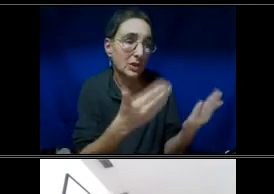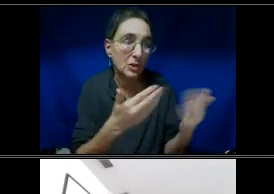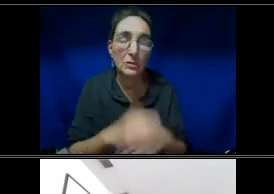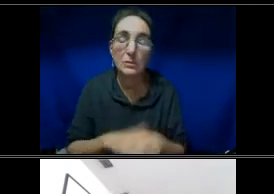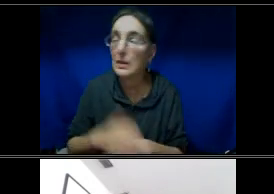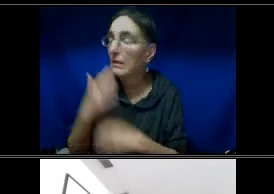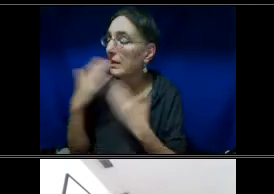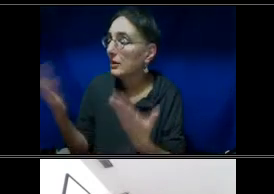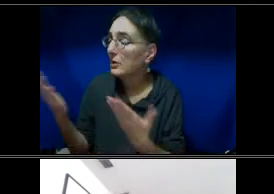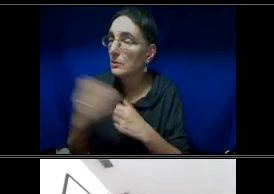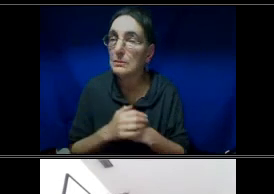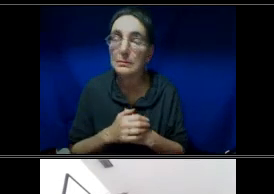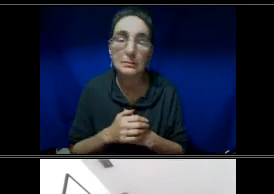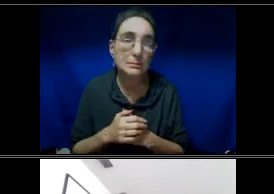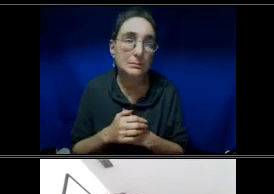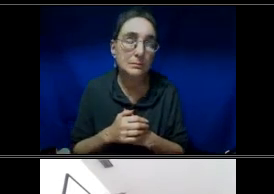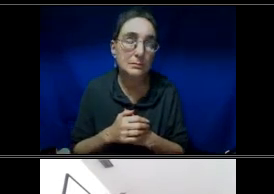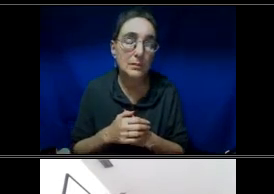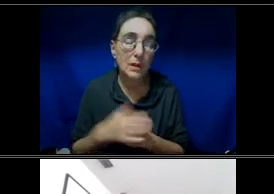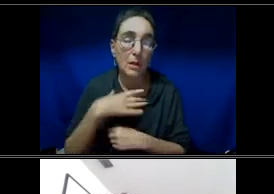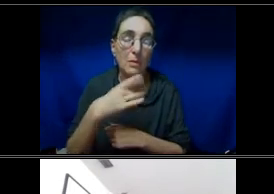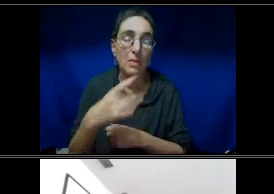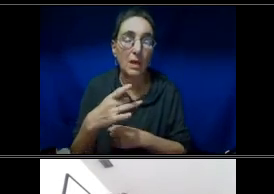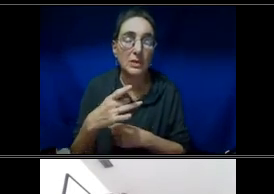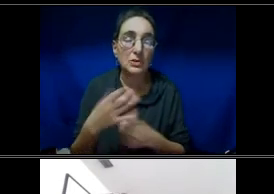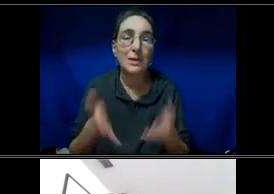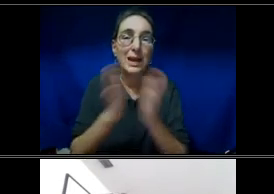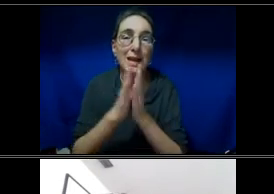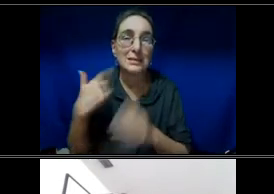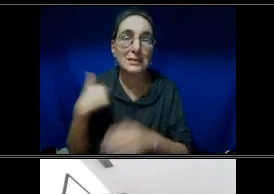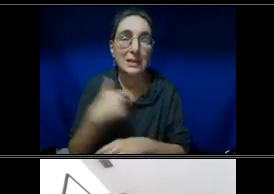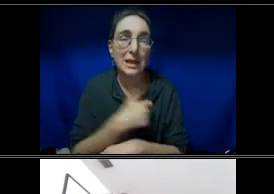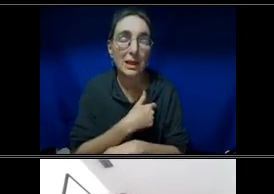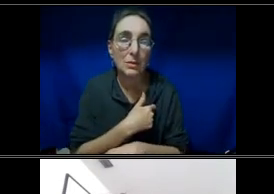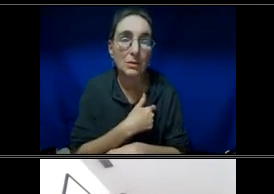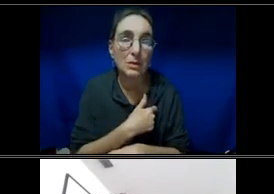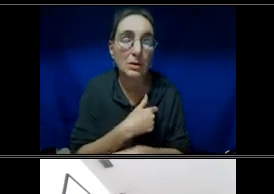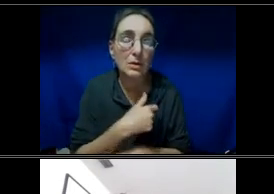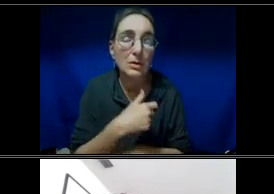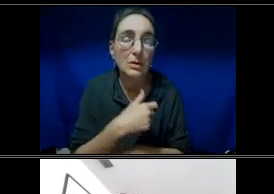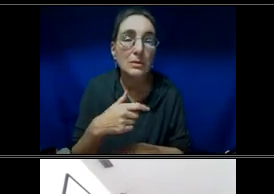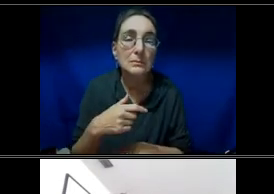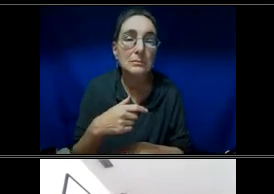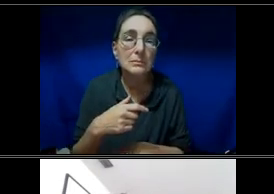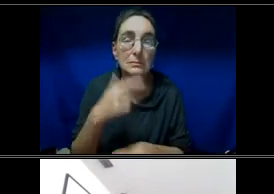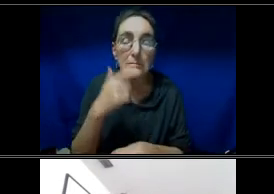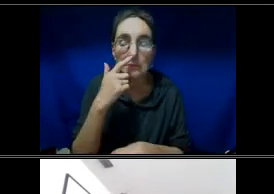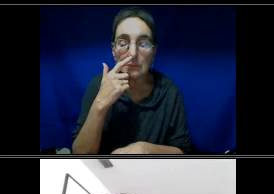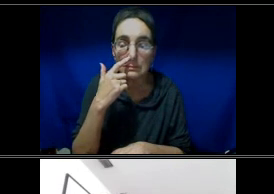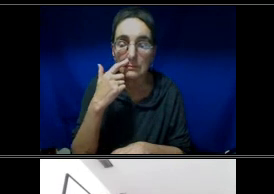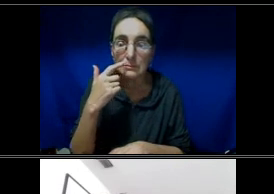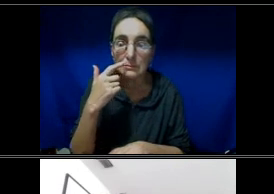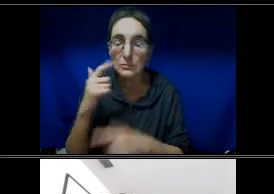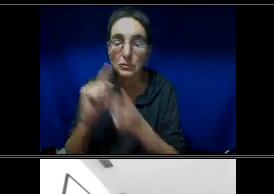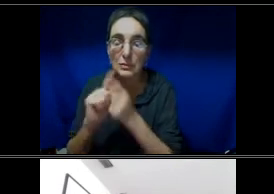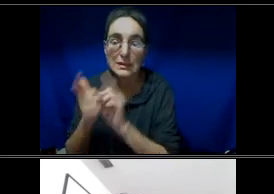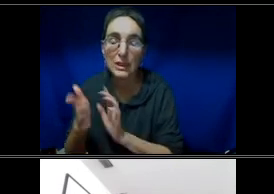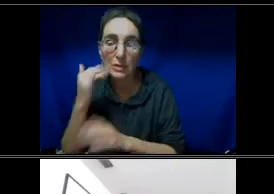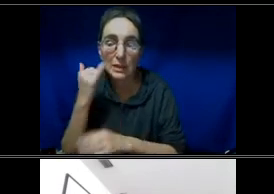you. And I'd like to ask our Spanish translator if there are any public comments from the